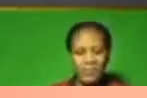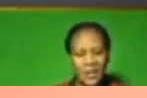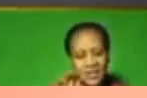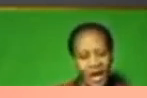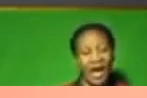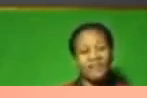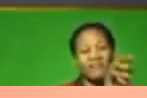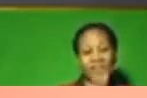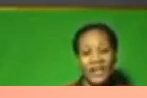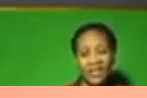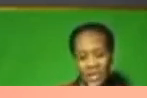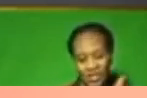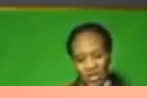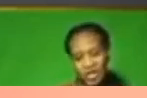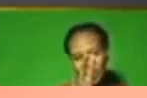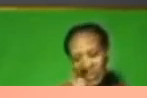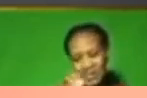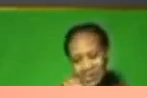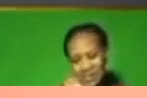Agenda 2063.